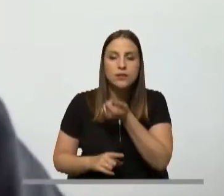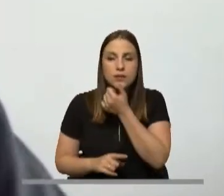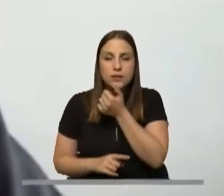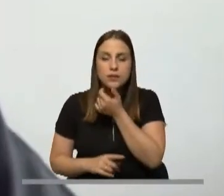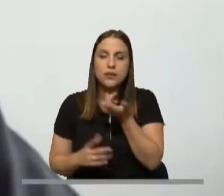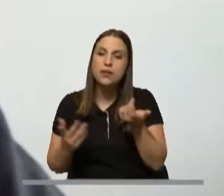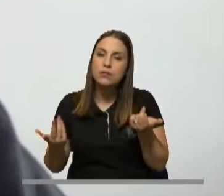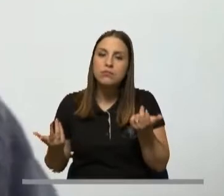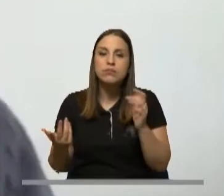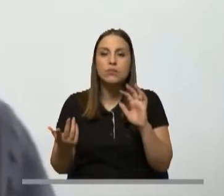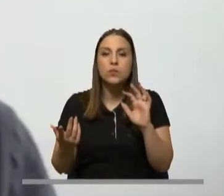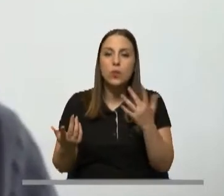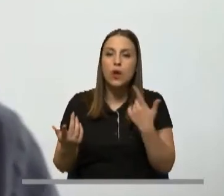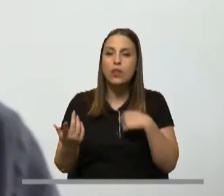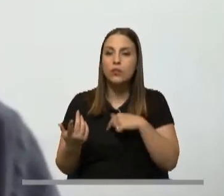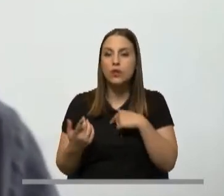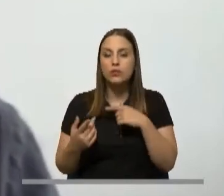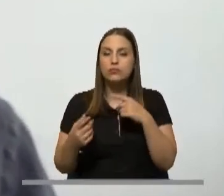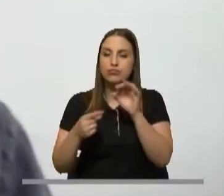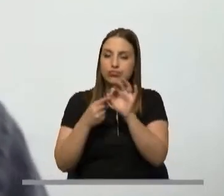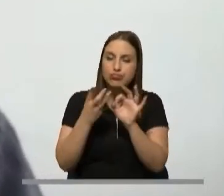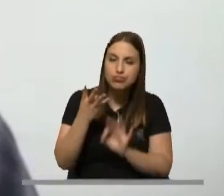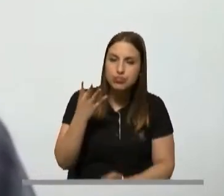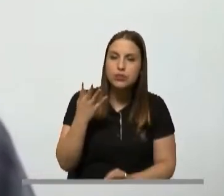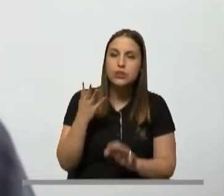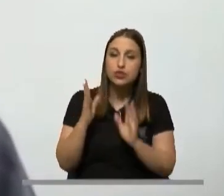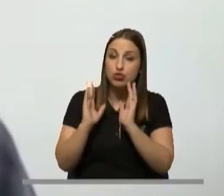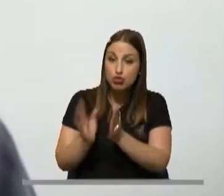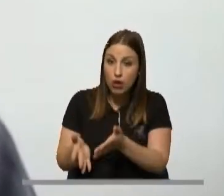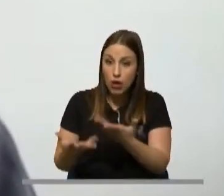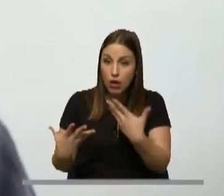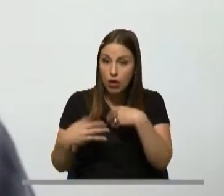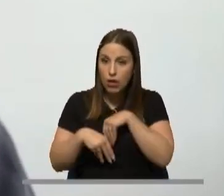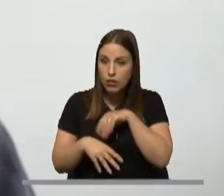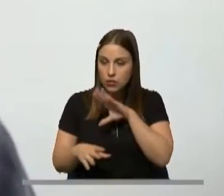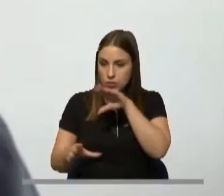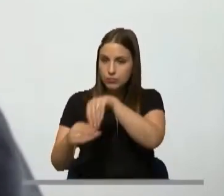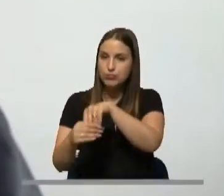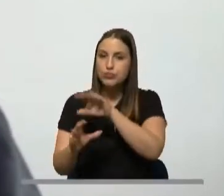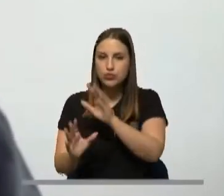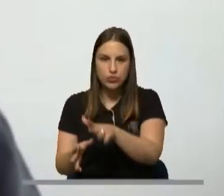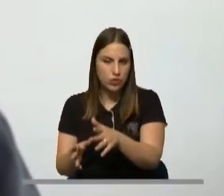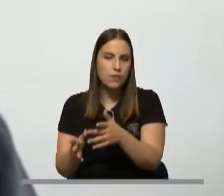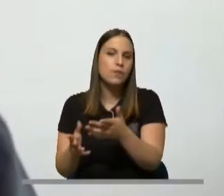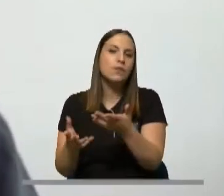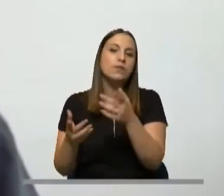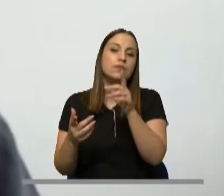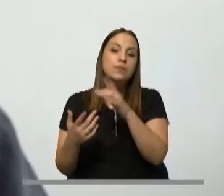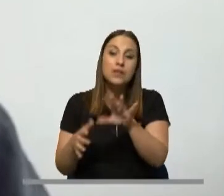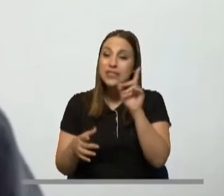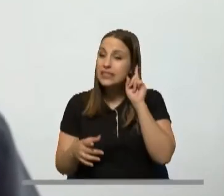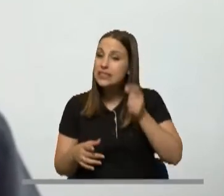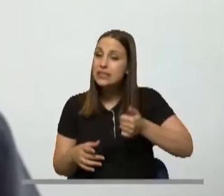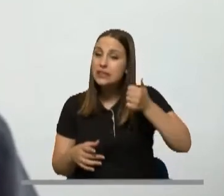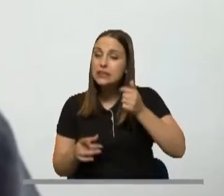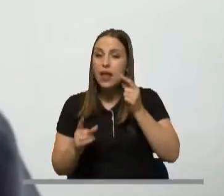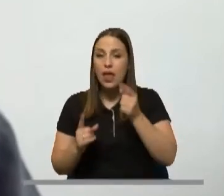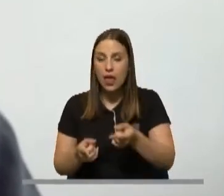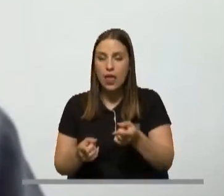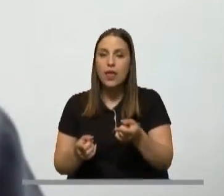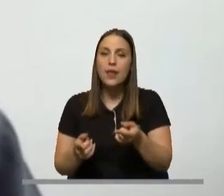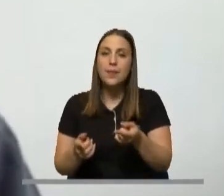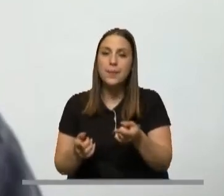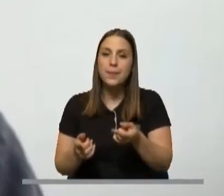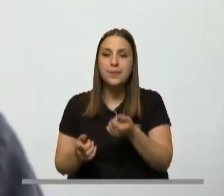when these resounding criteria have already taken into account, and the most important thing has yet to